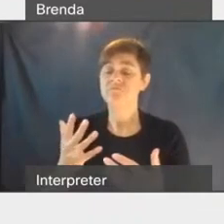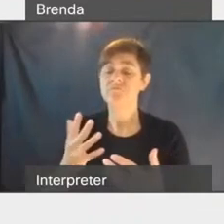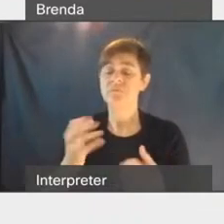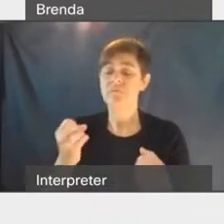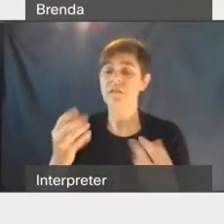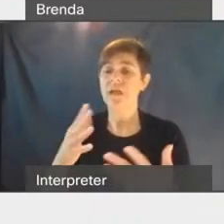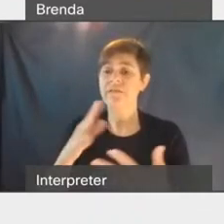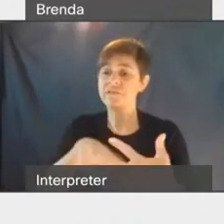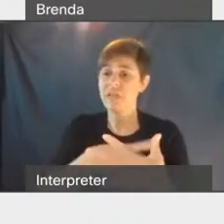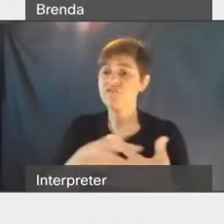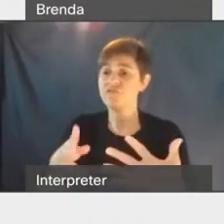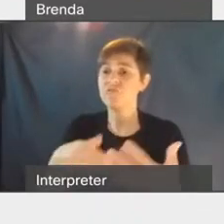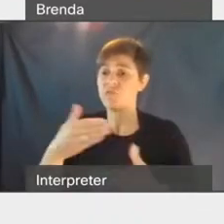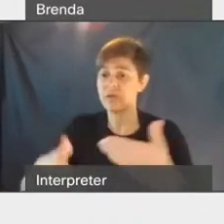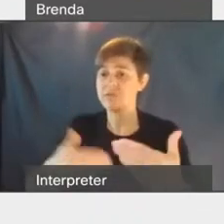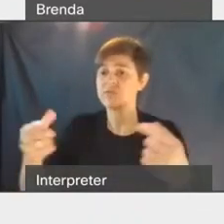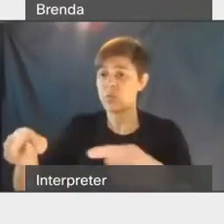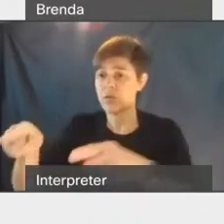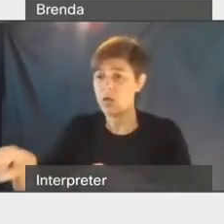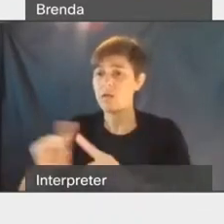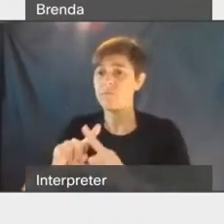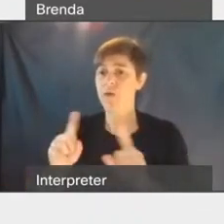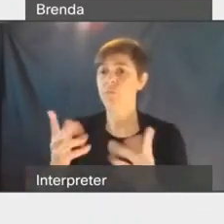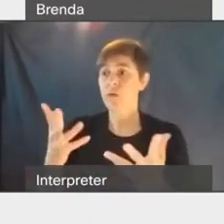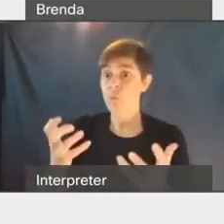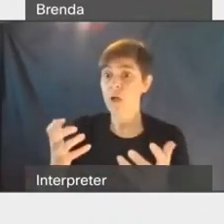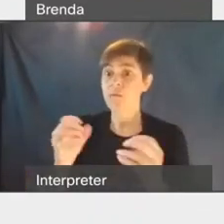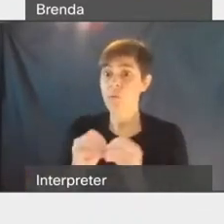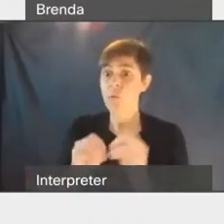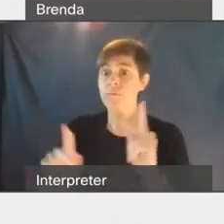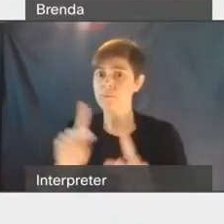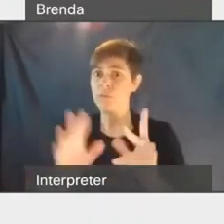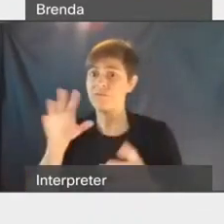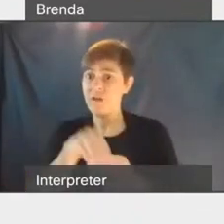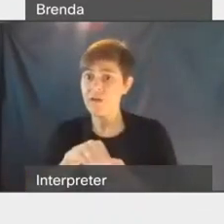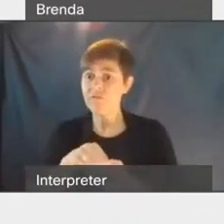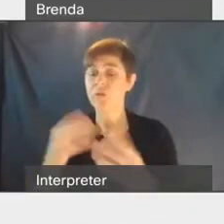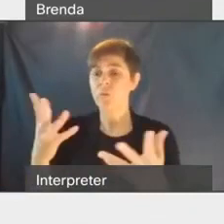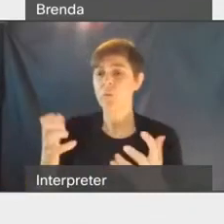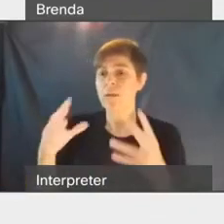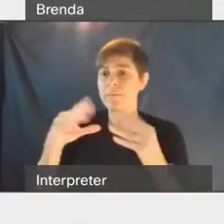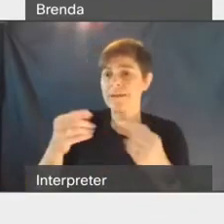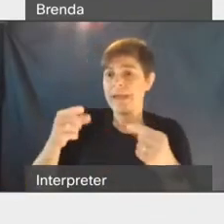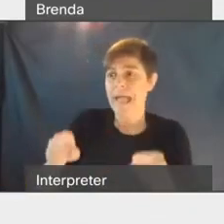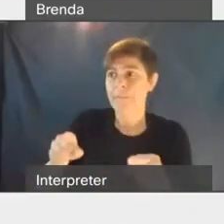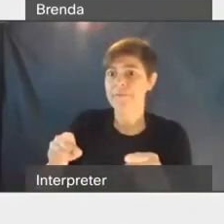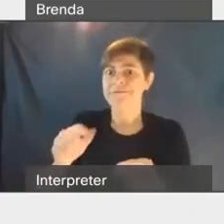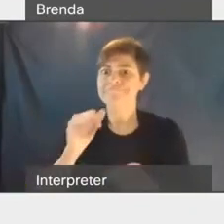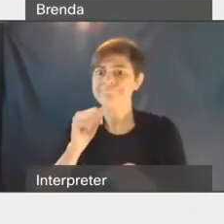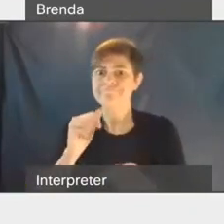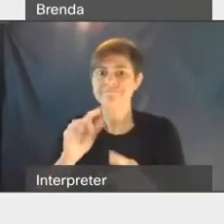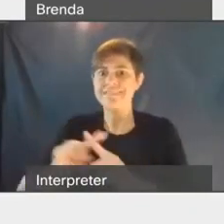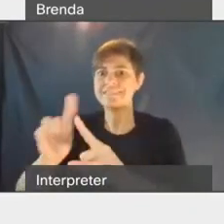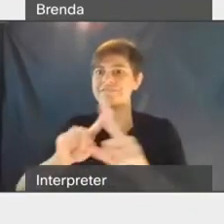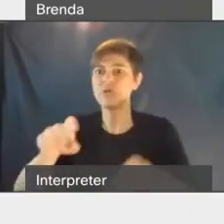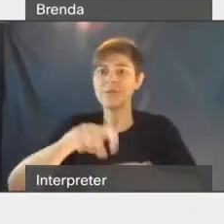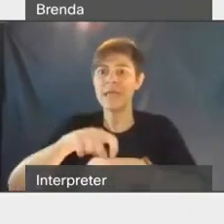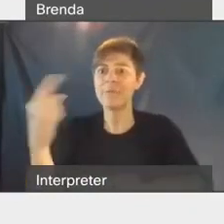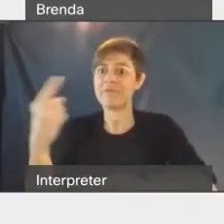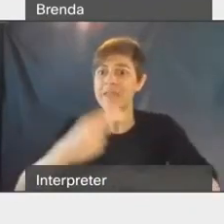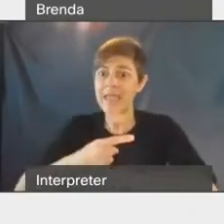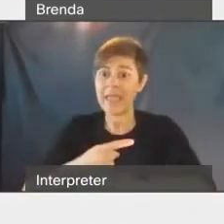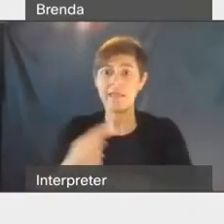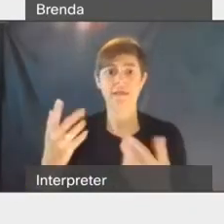and access for the public outside of working hours, and for those people with diverse languages or physical